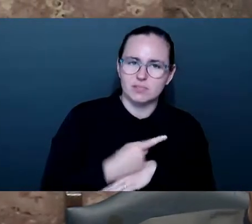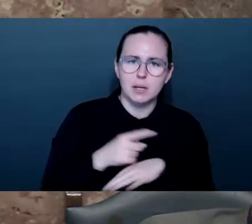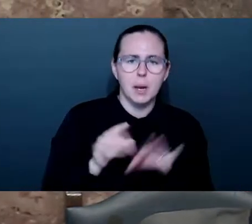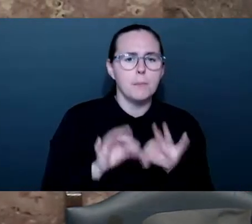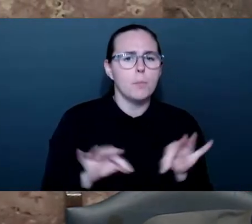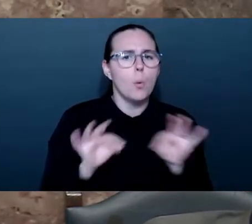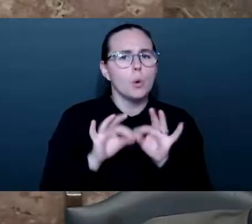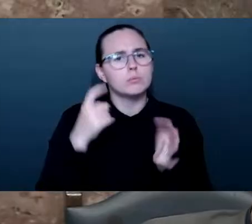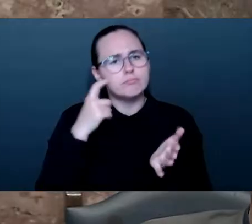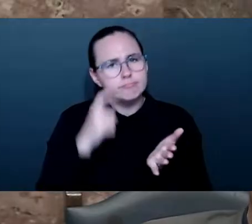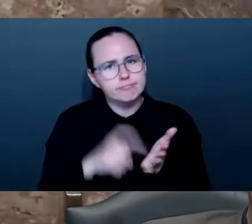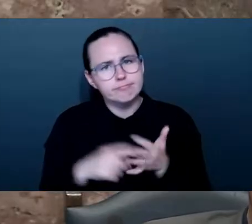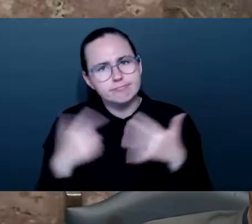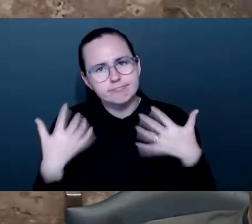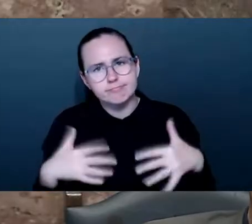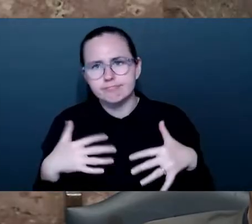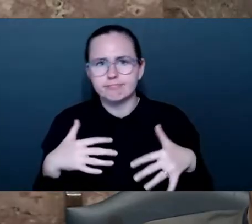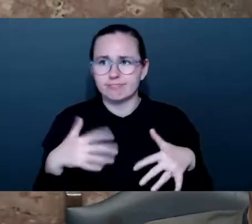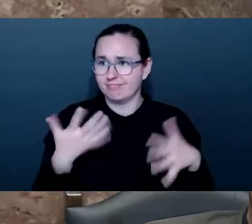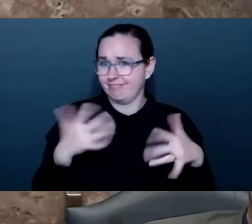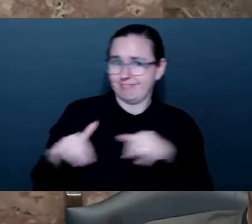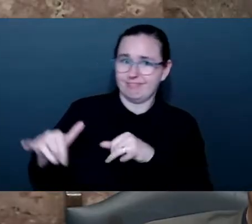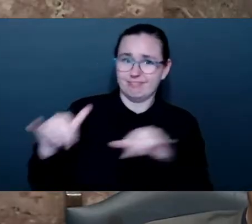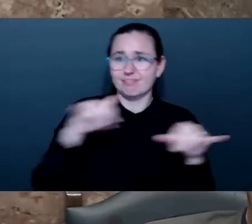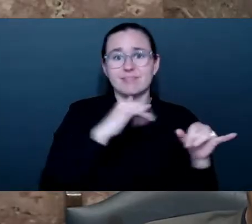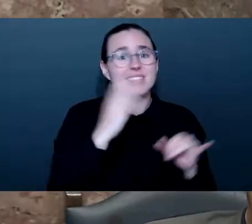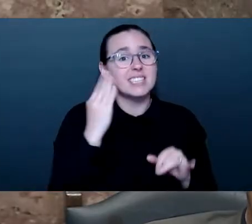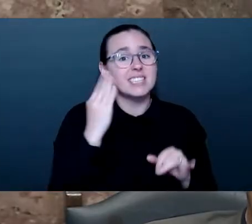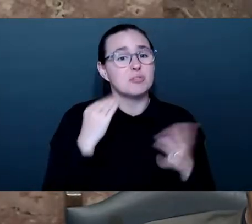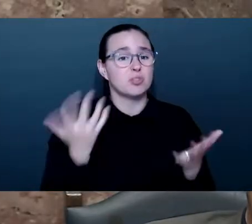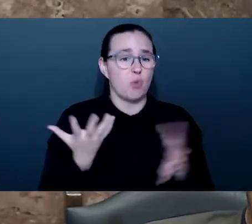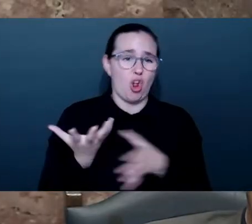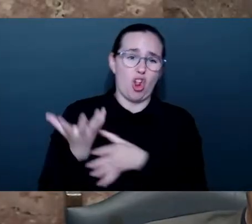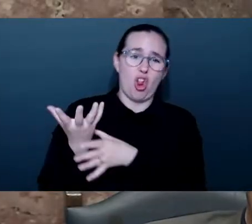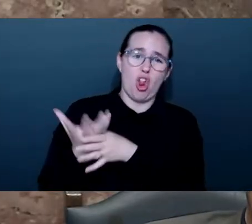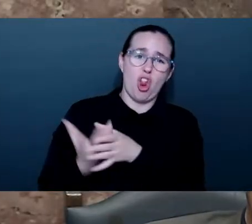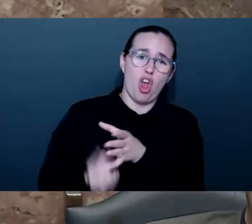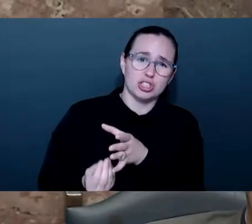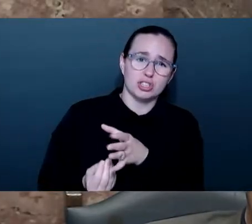end-of-life support in mental health wellness program. So I'd like to welcome